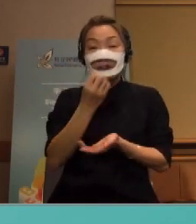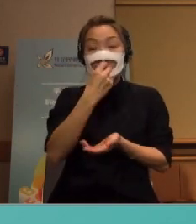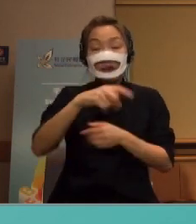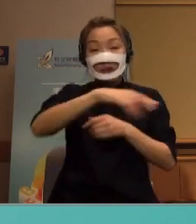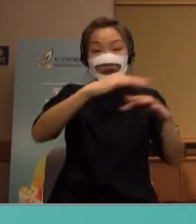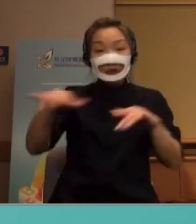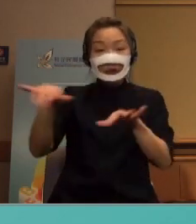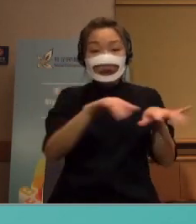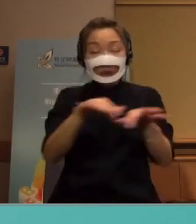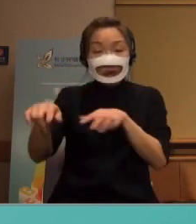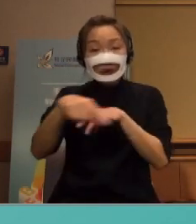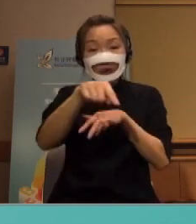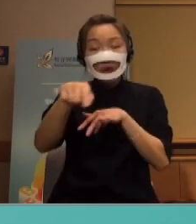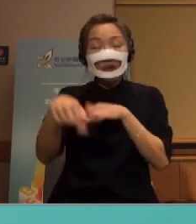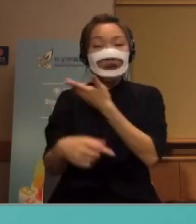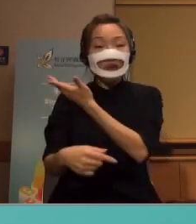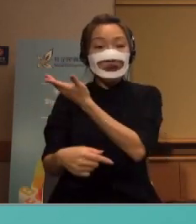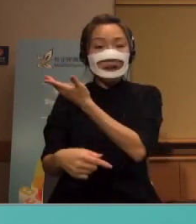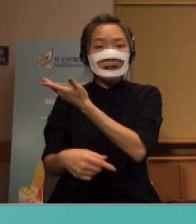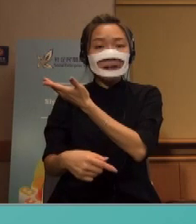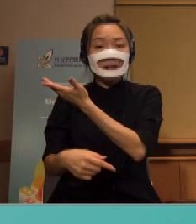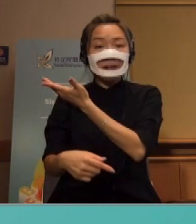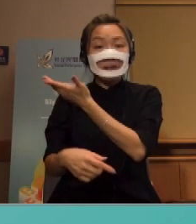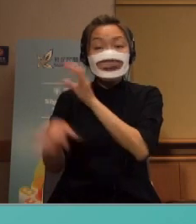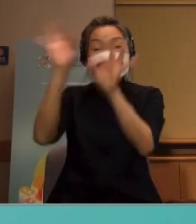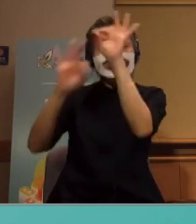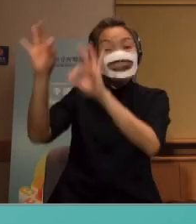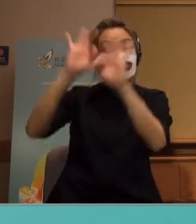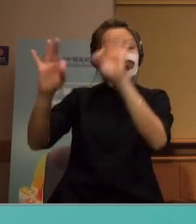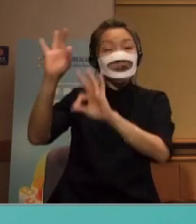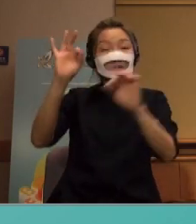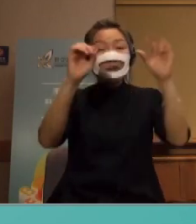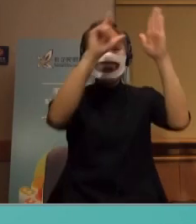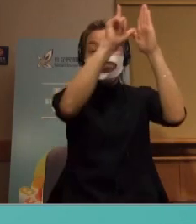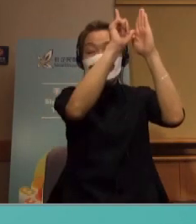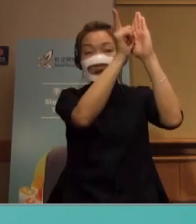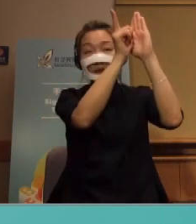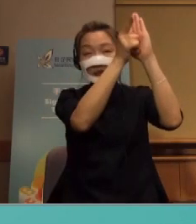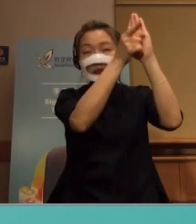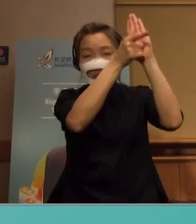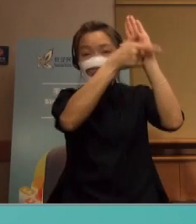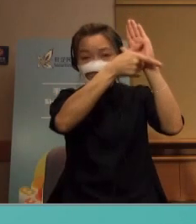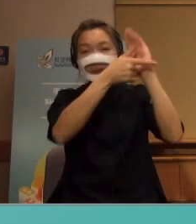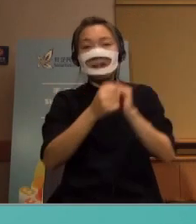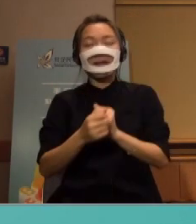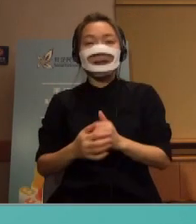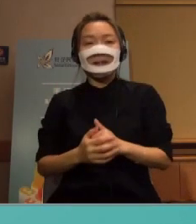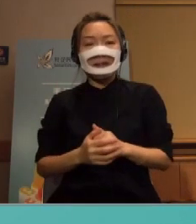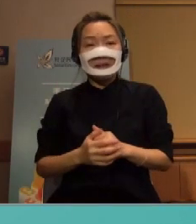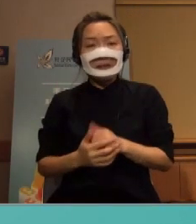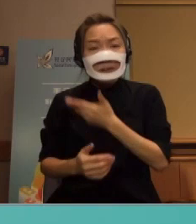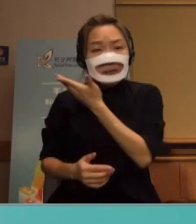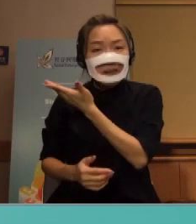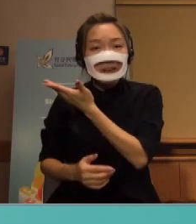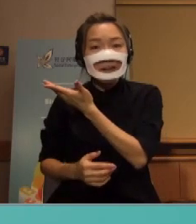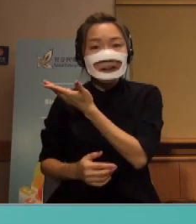Yeah, and this is the Tsim Sha Tsui area. Clock Tower. Yeah, and this is actually